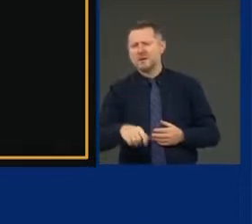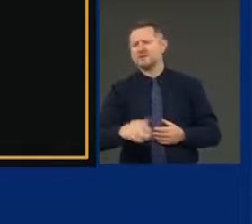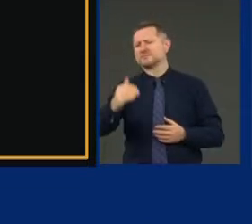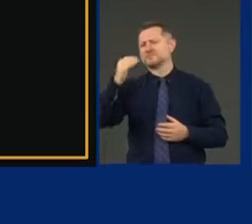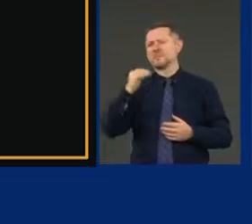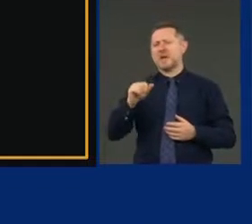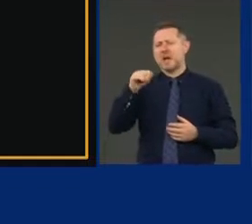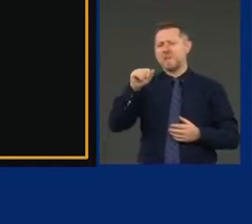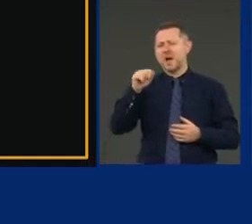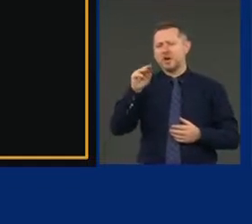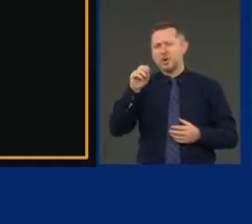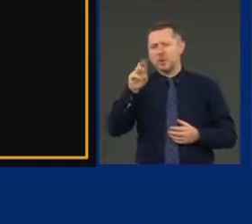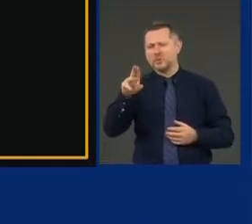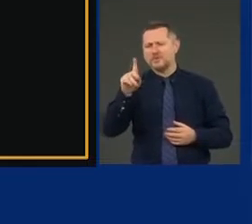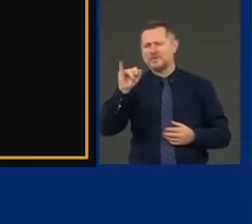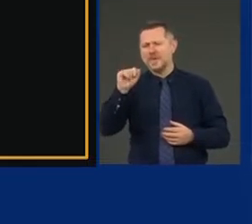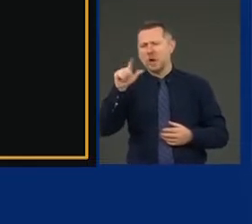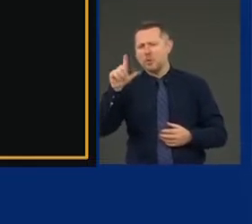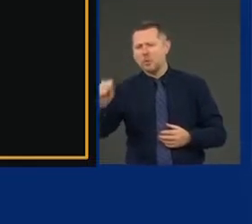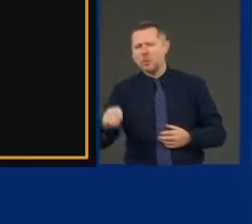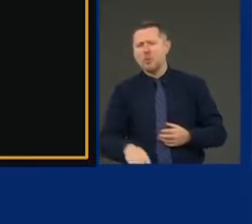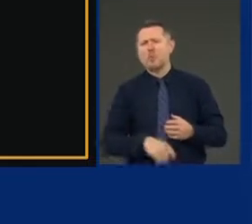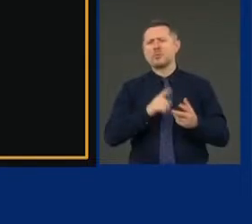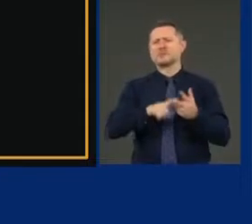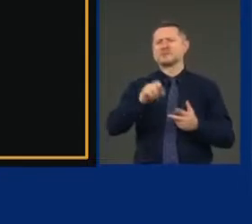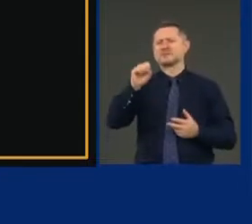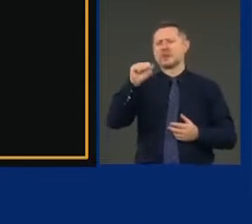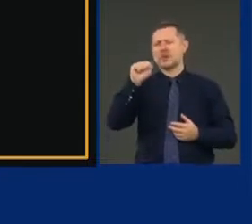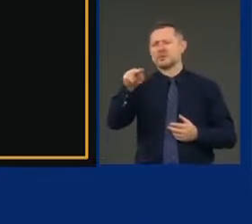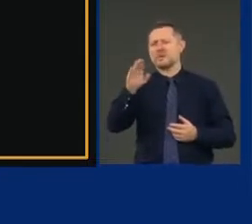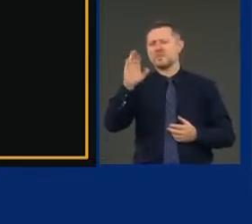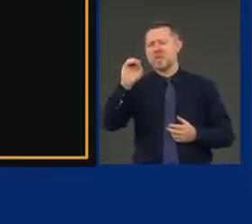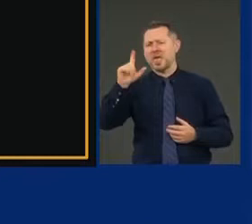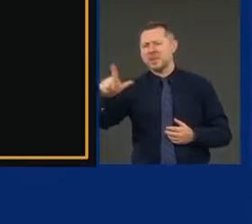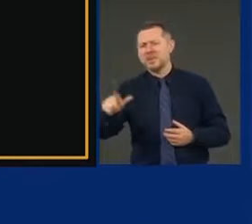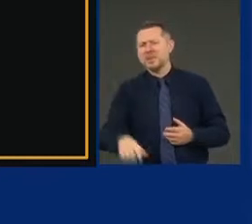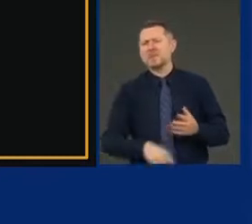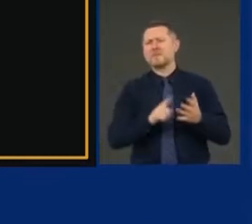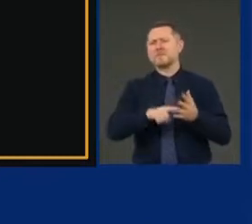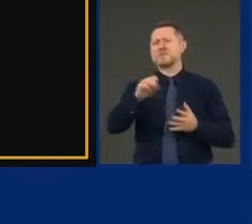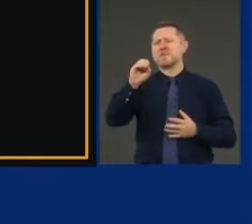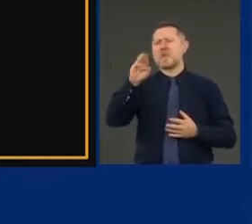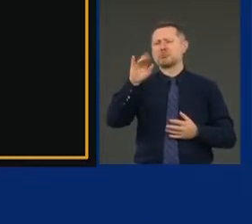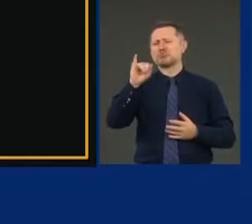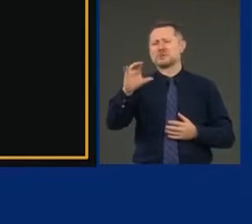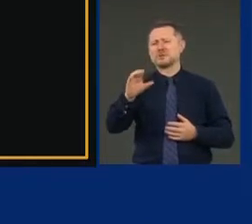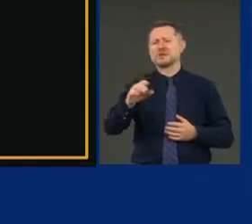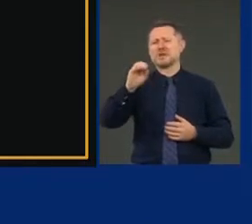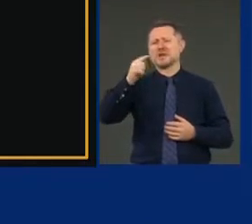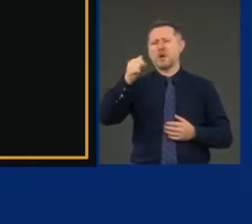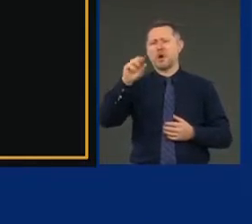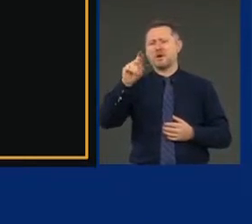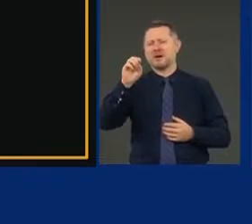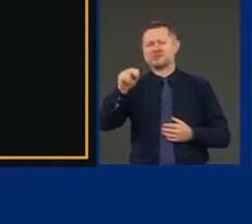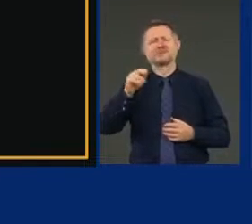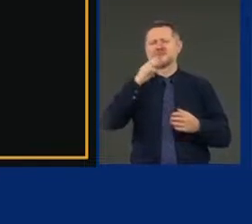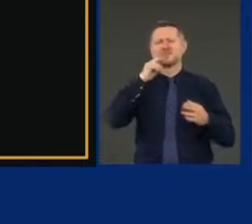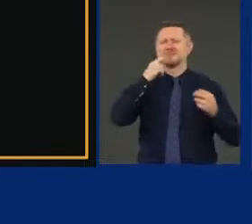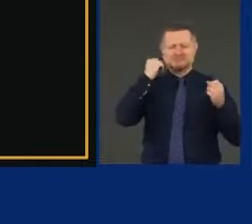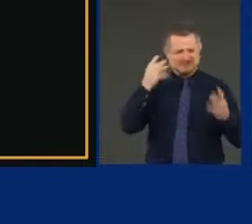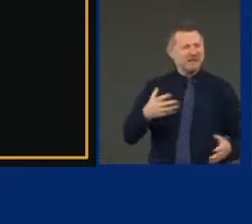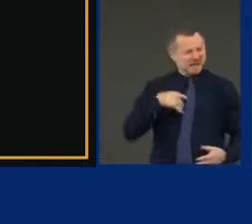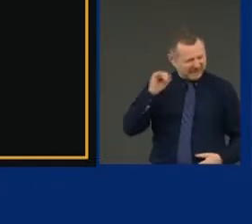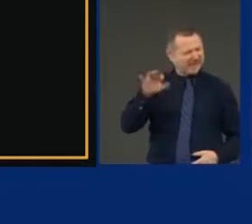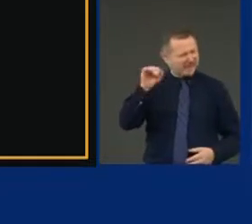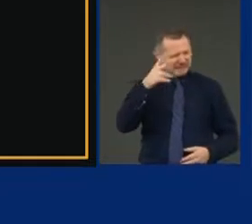Eric Garner. How many times have we seen the same situation? Yes, the